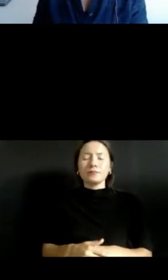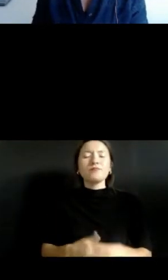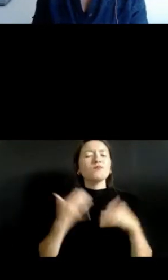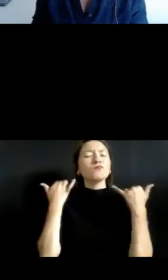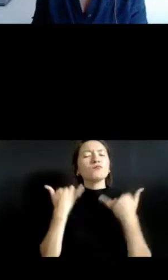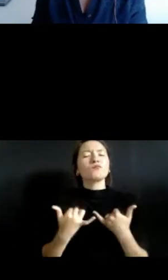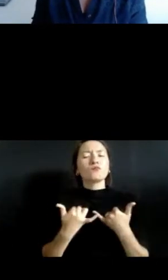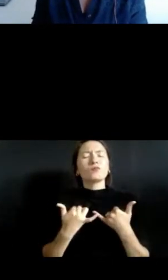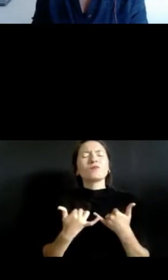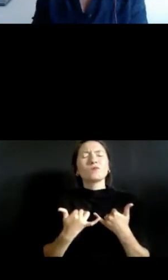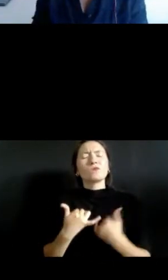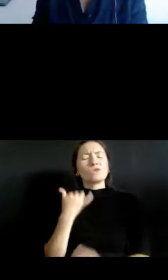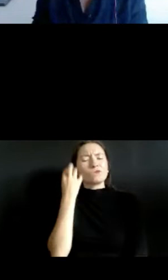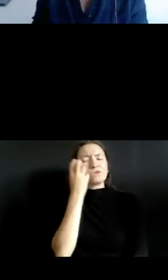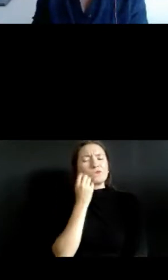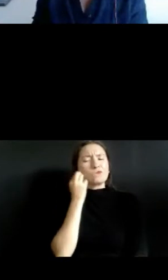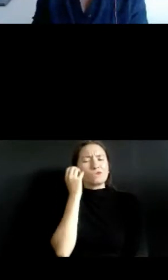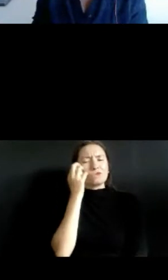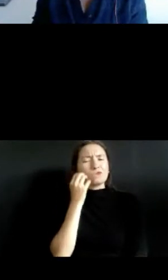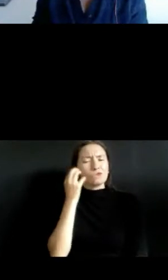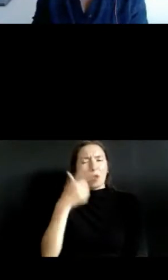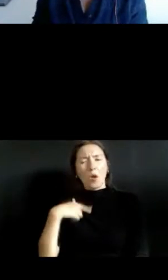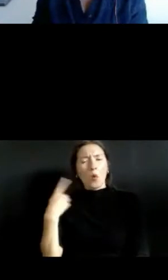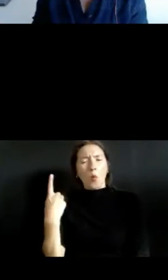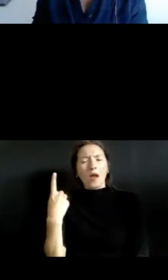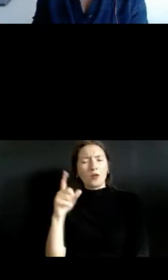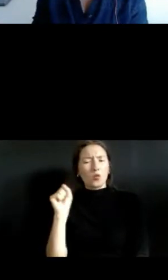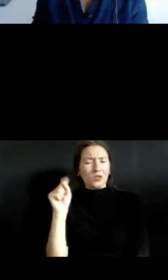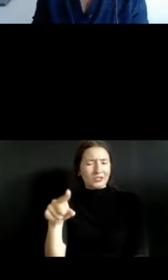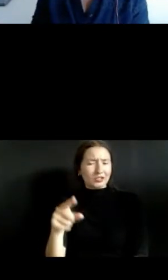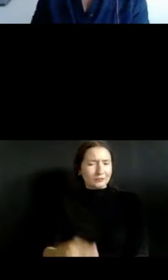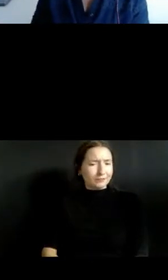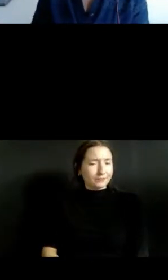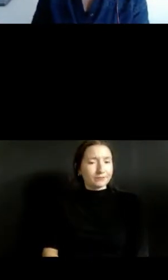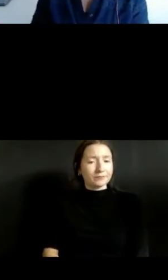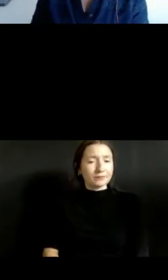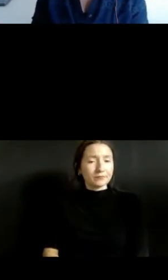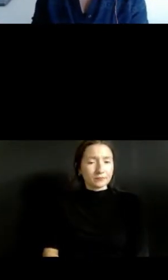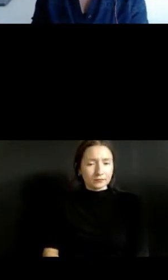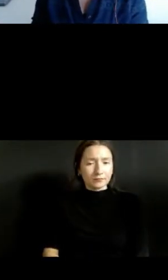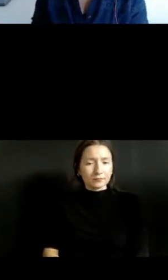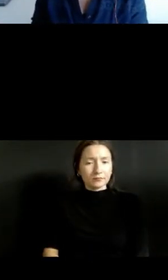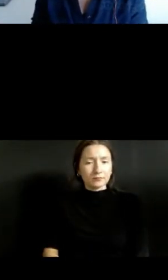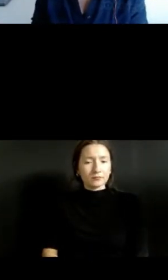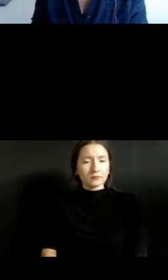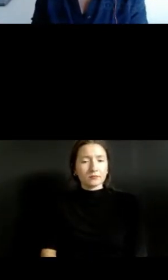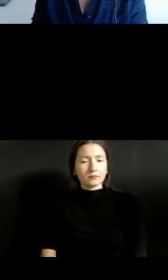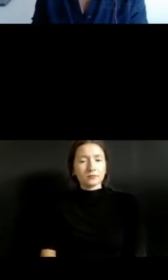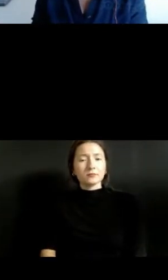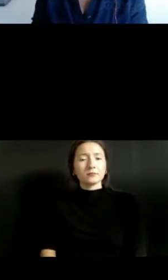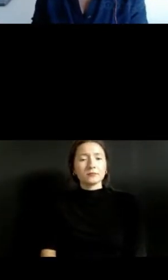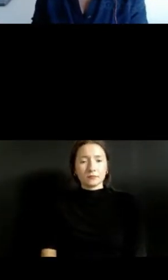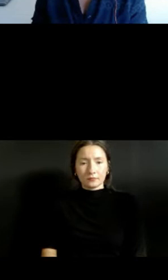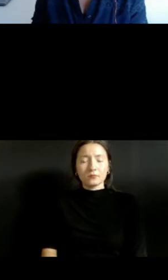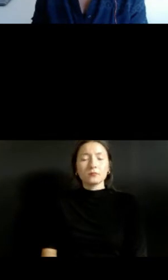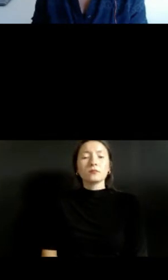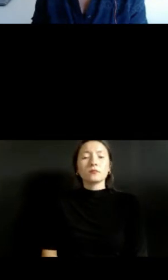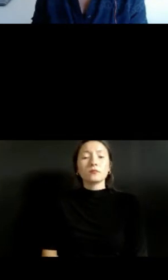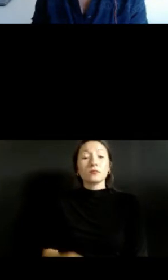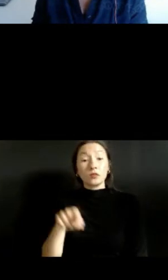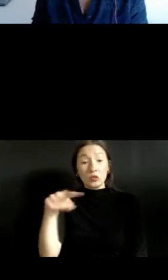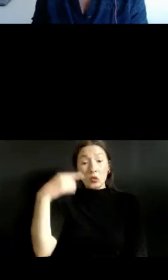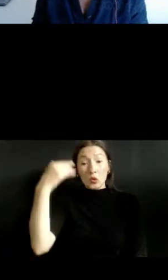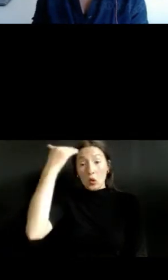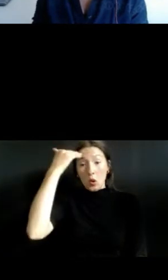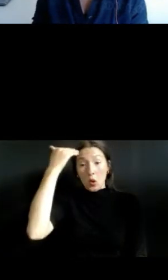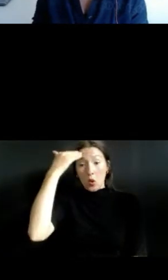about. So do you know which interactivity in your authoring tool is accessible? So,